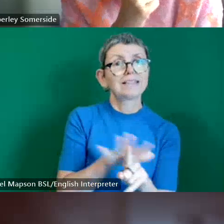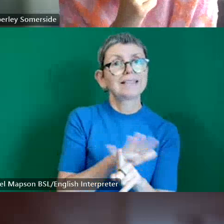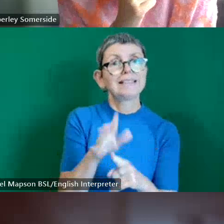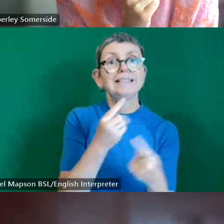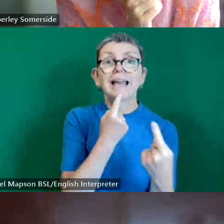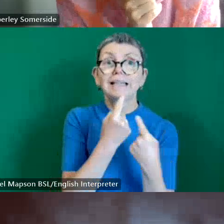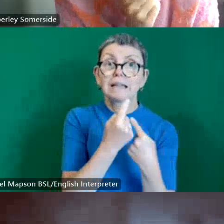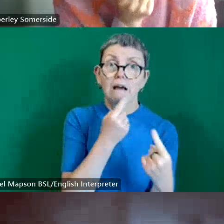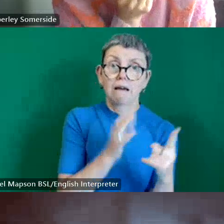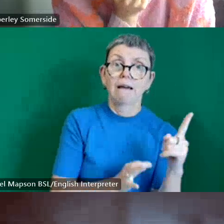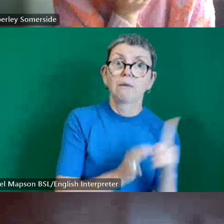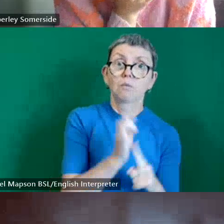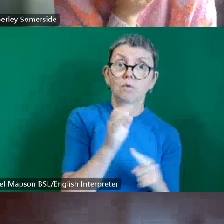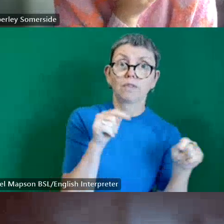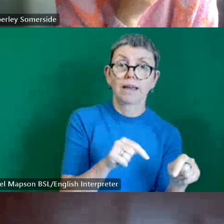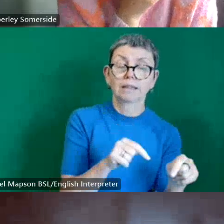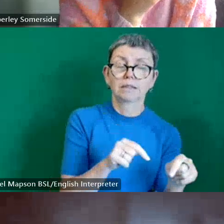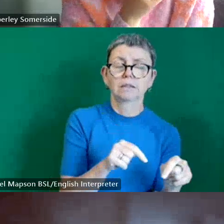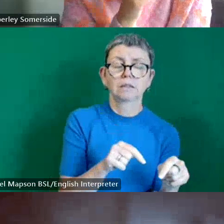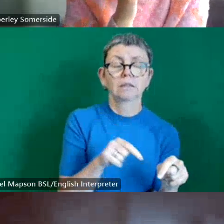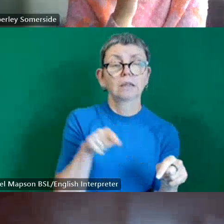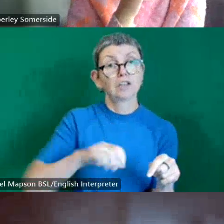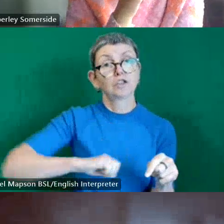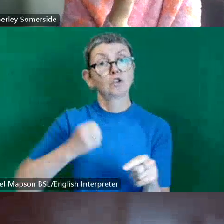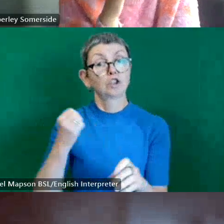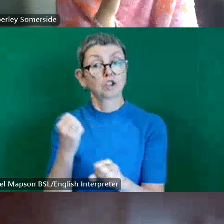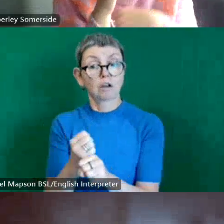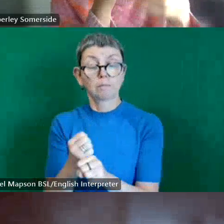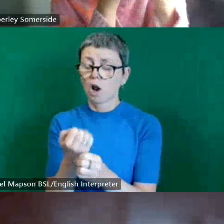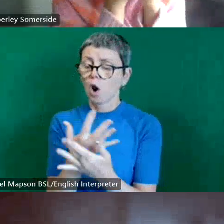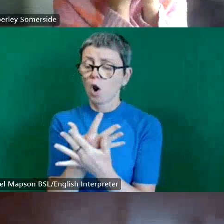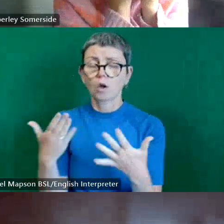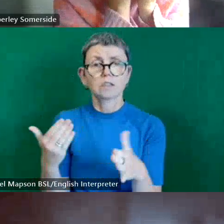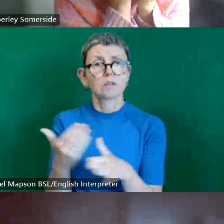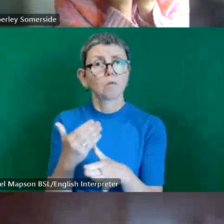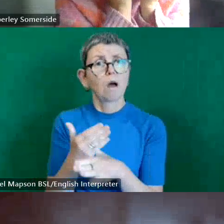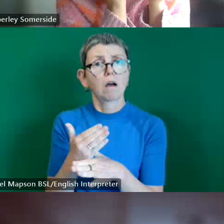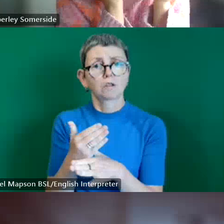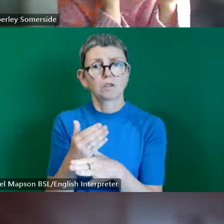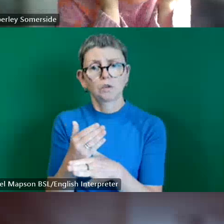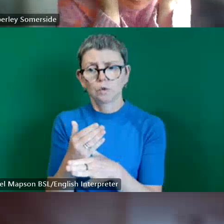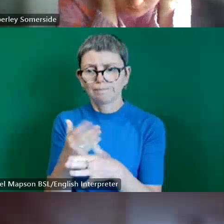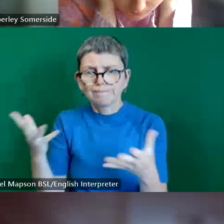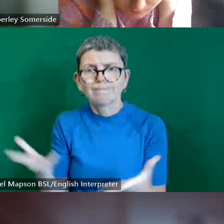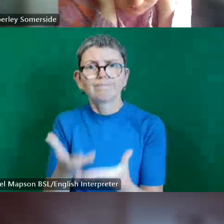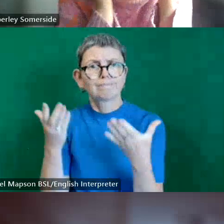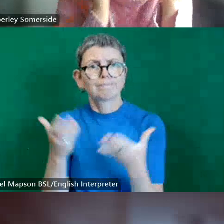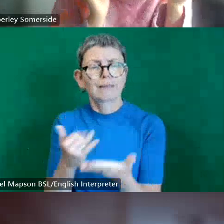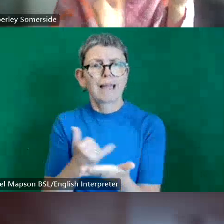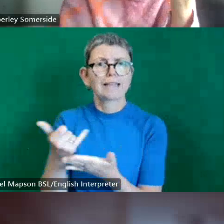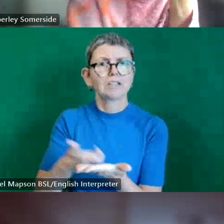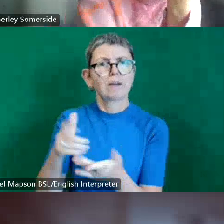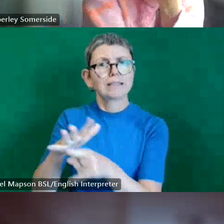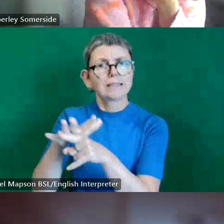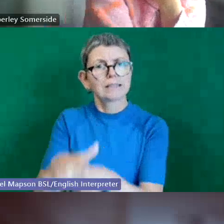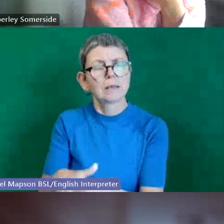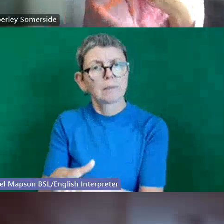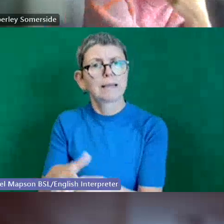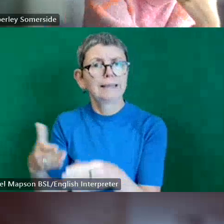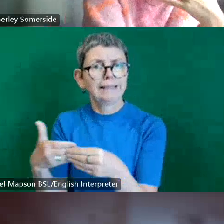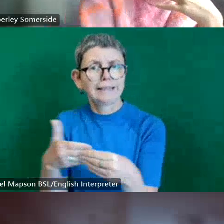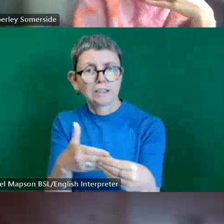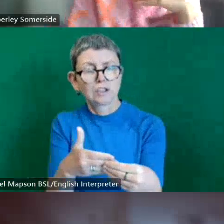Scottish Government, there's lots of work going on to build anti-racism leadership, including anti-racism